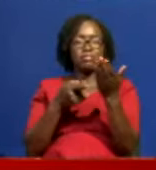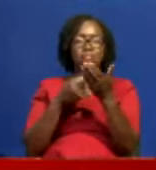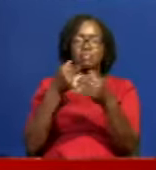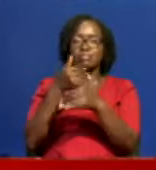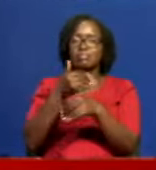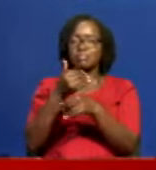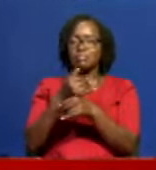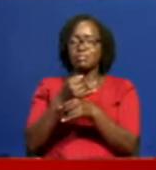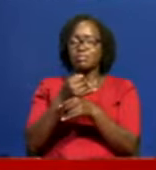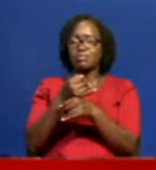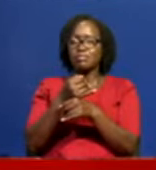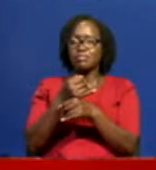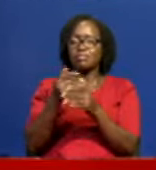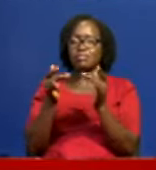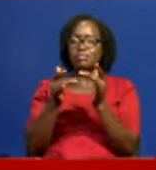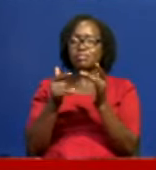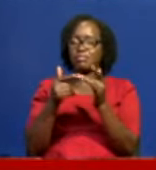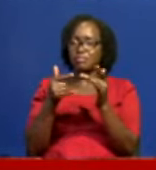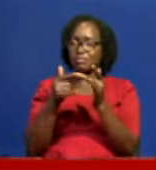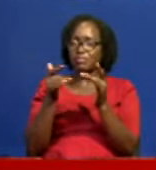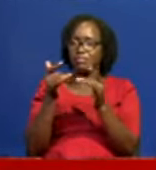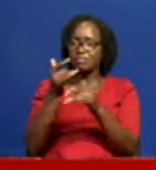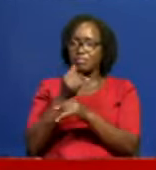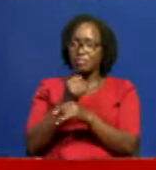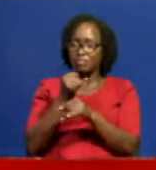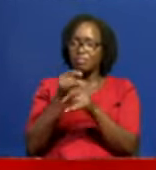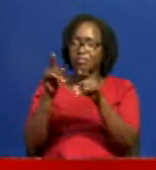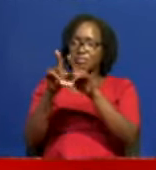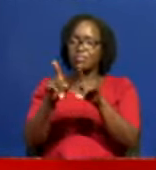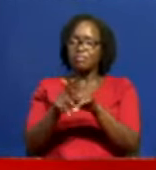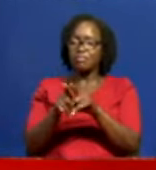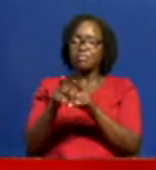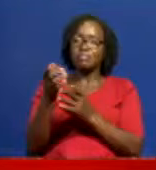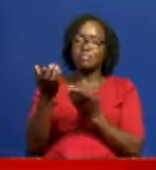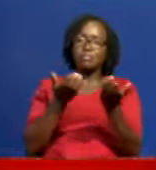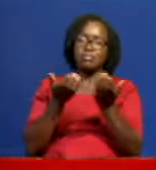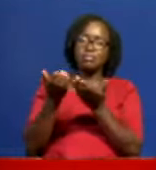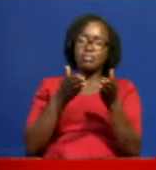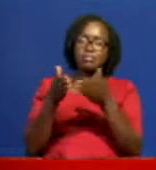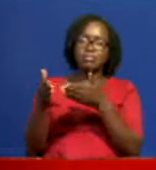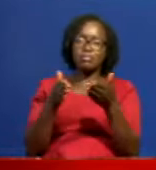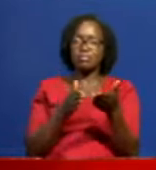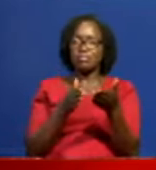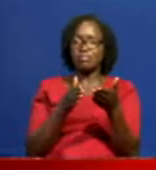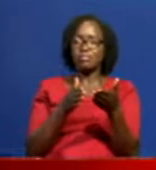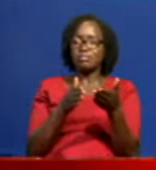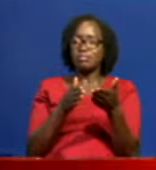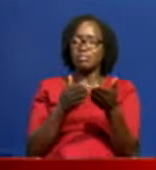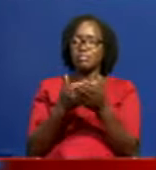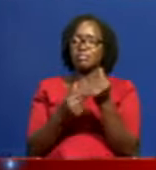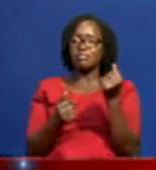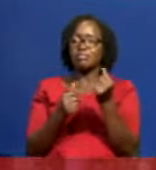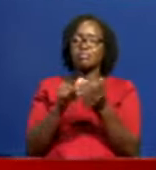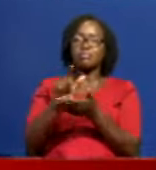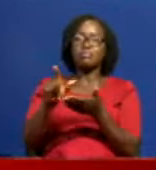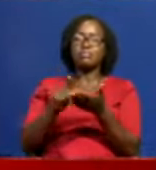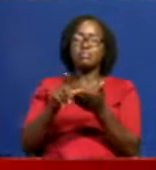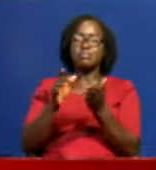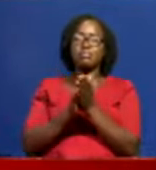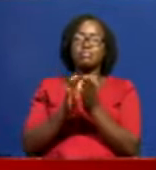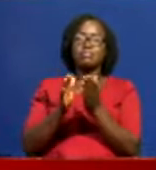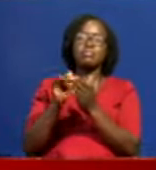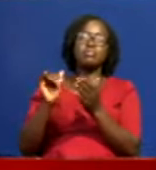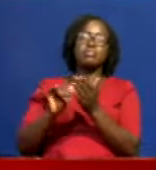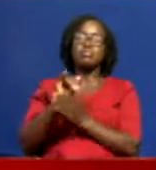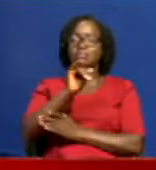jobs, digital jobs, as well as entrepreneurial opportunities, both locally and